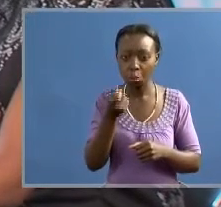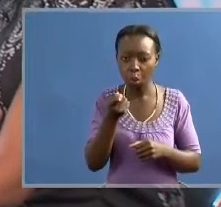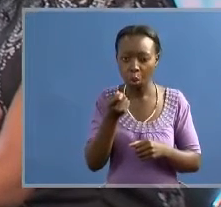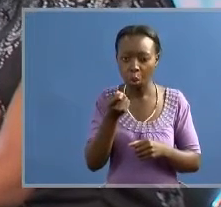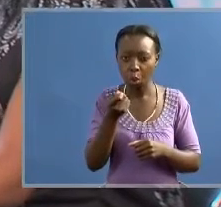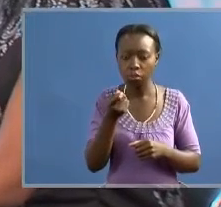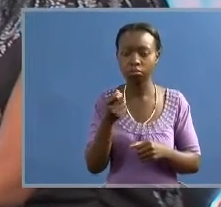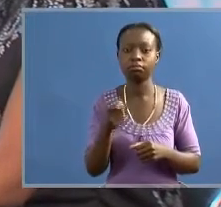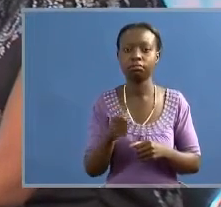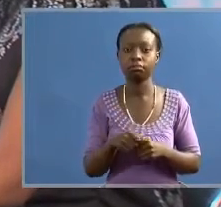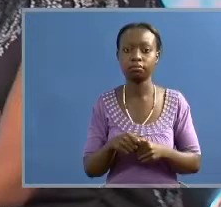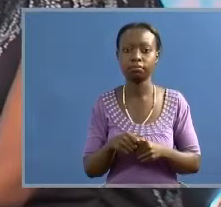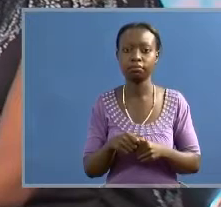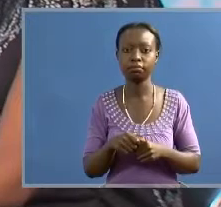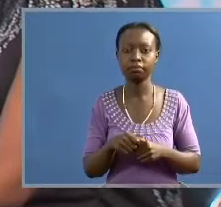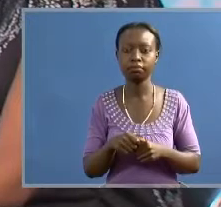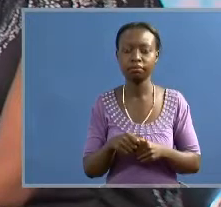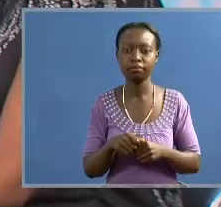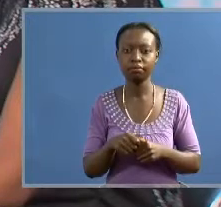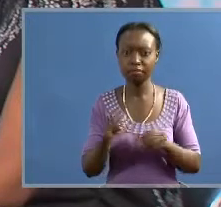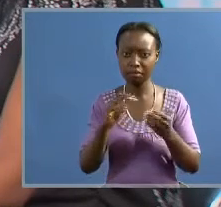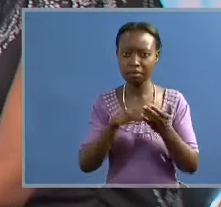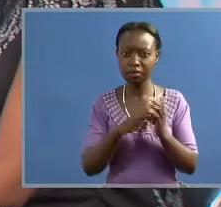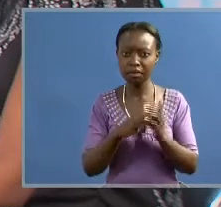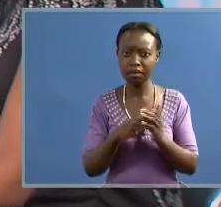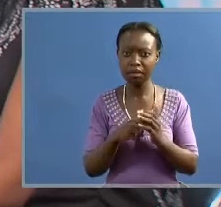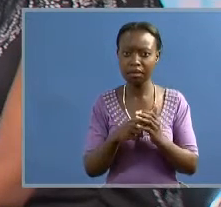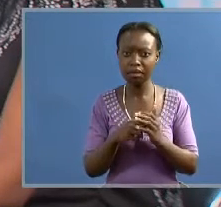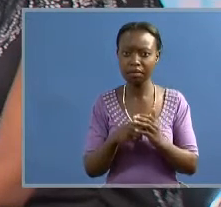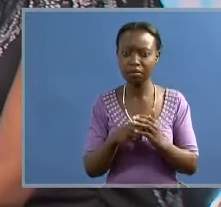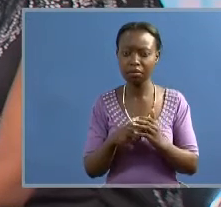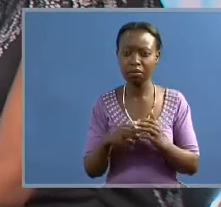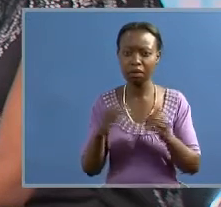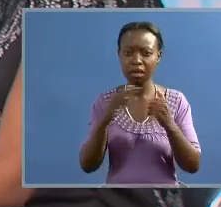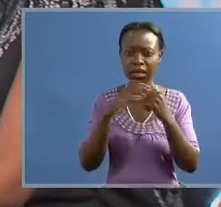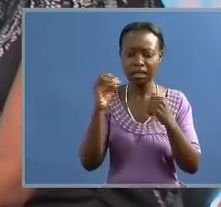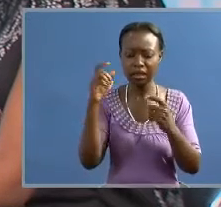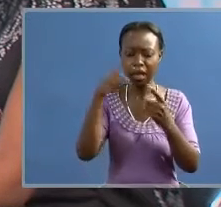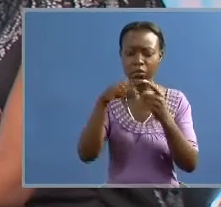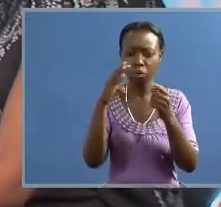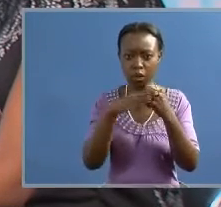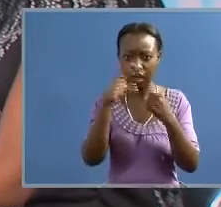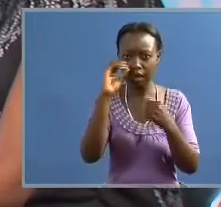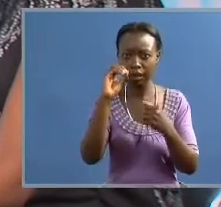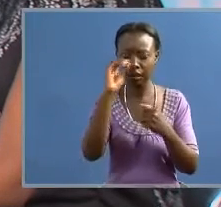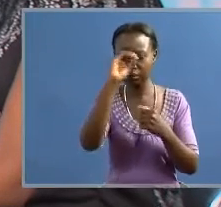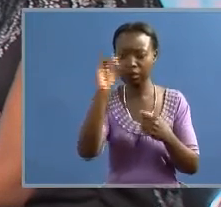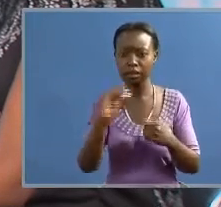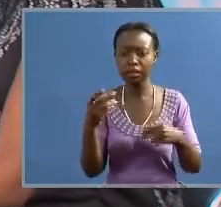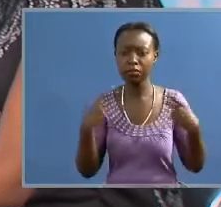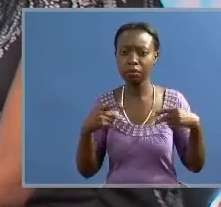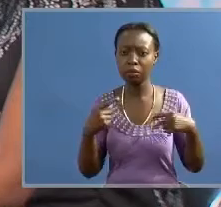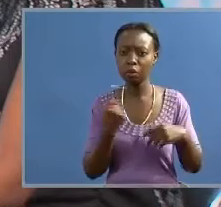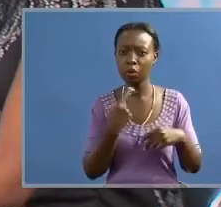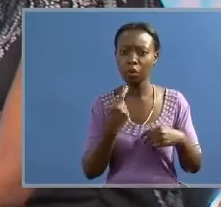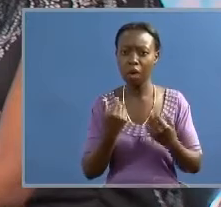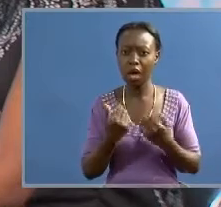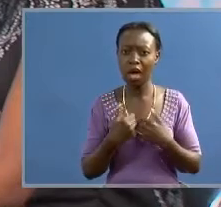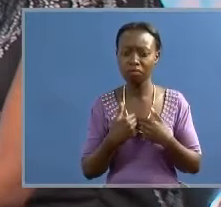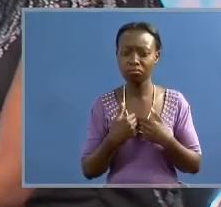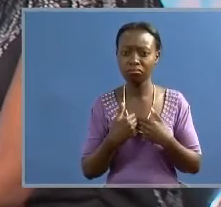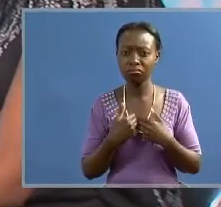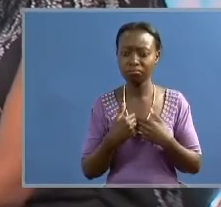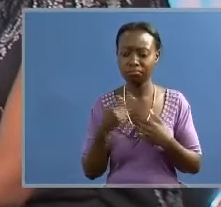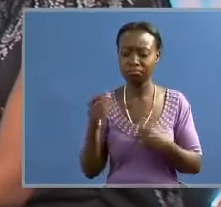of infection. In other words, up to 80 to 90% of the people who have this infection do not have a